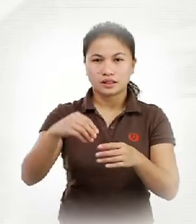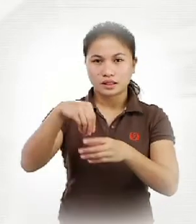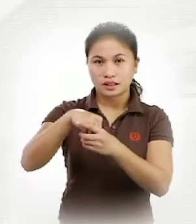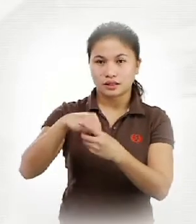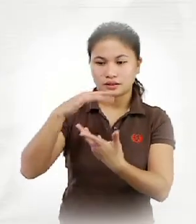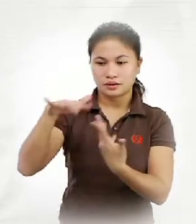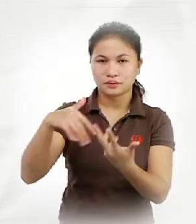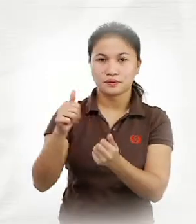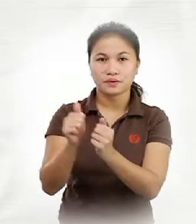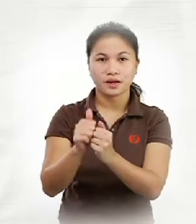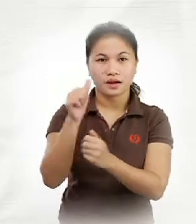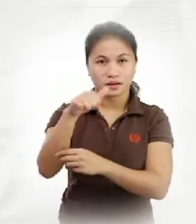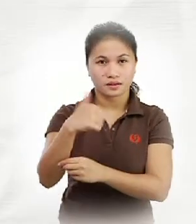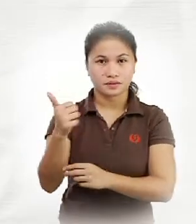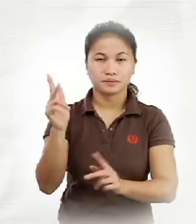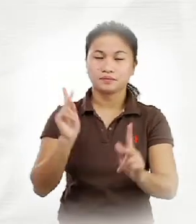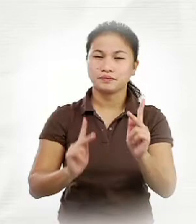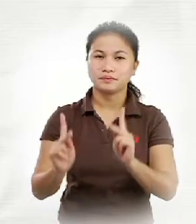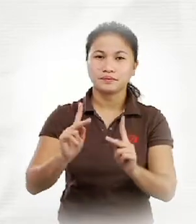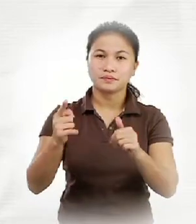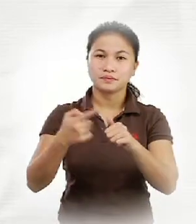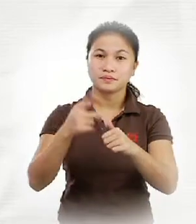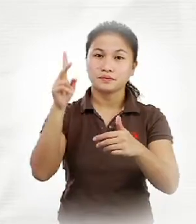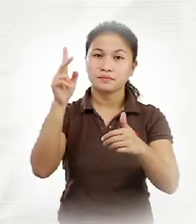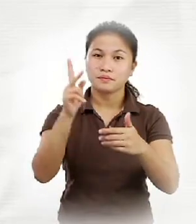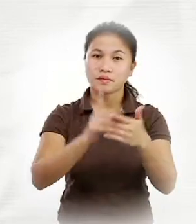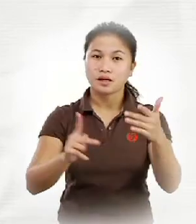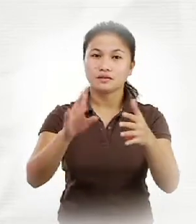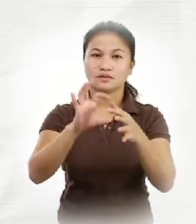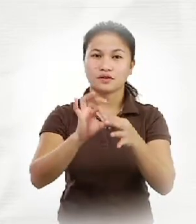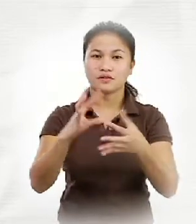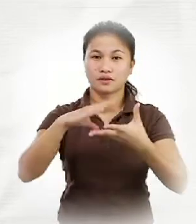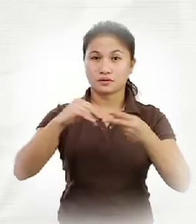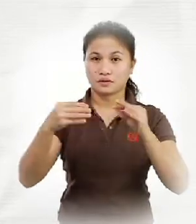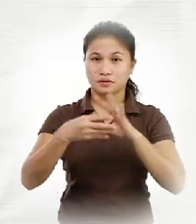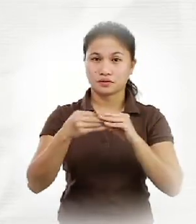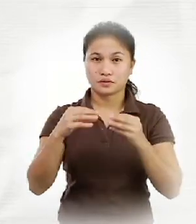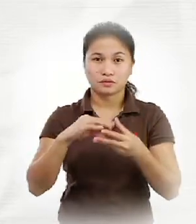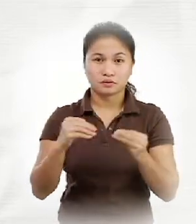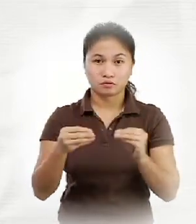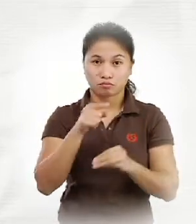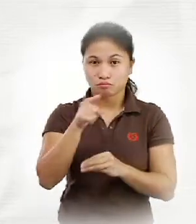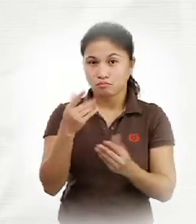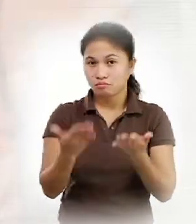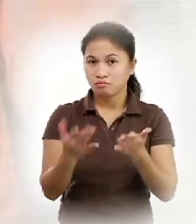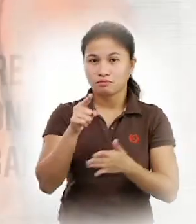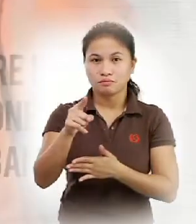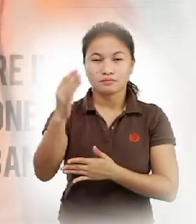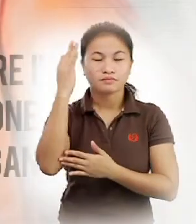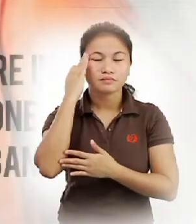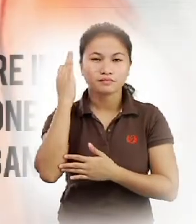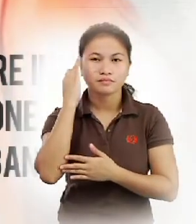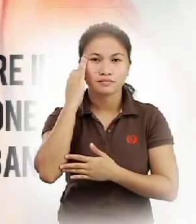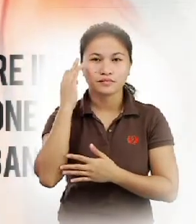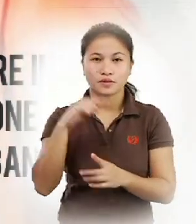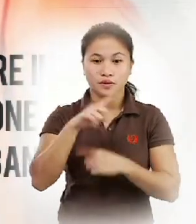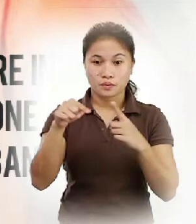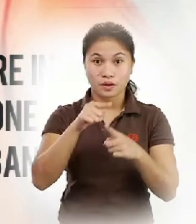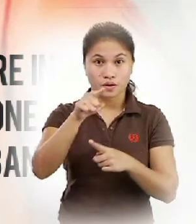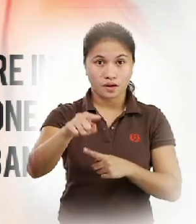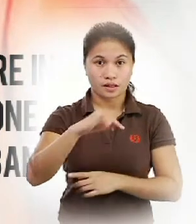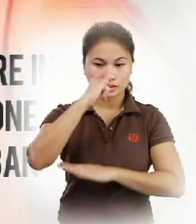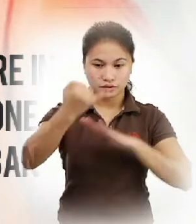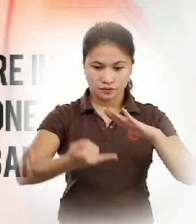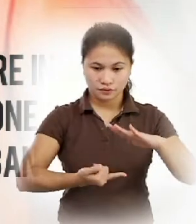people. The first part of the parable goes this way. I guess we're all familiar with it. When you are invited